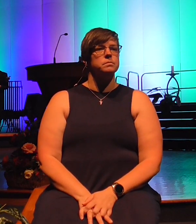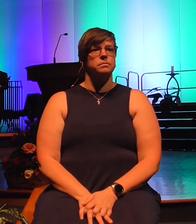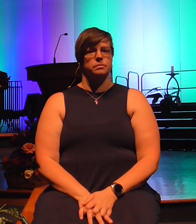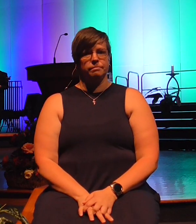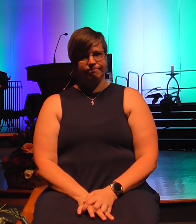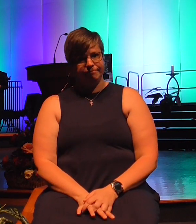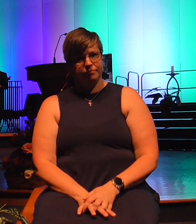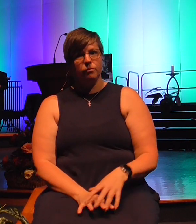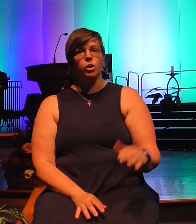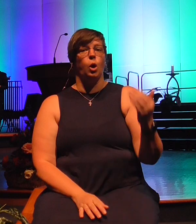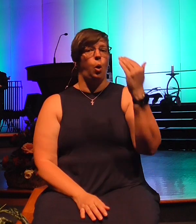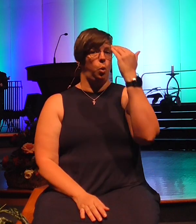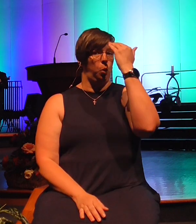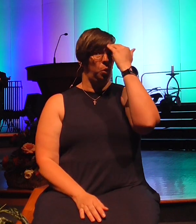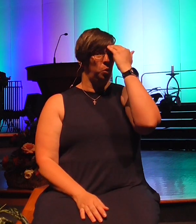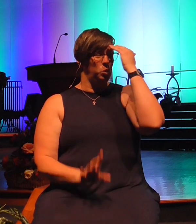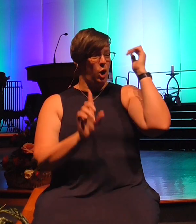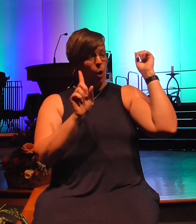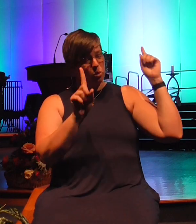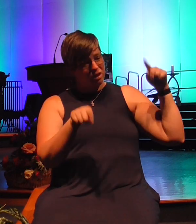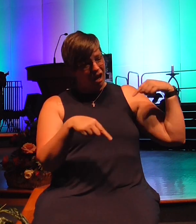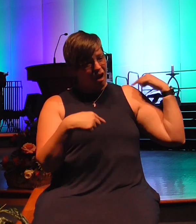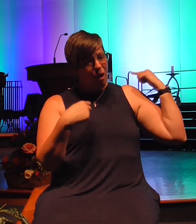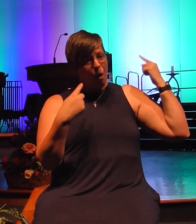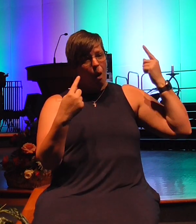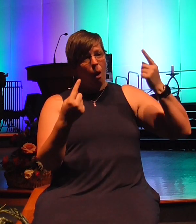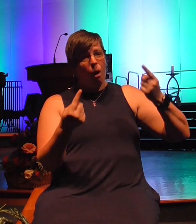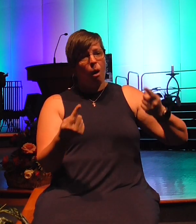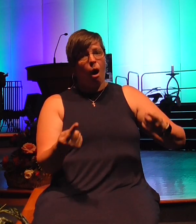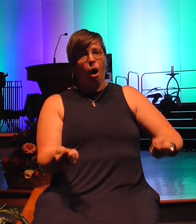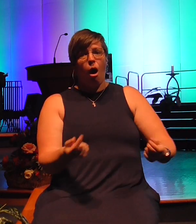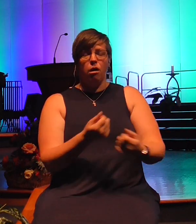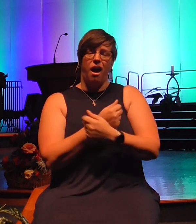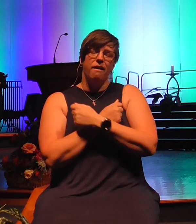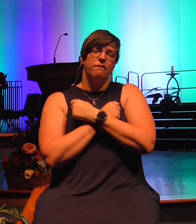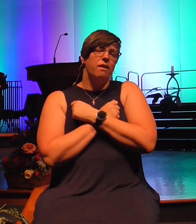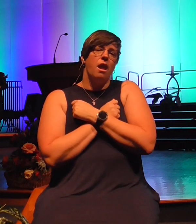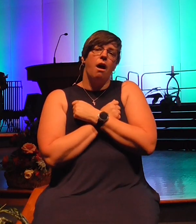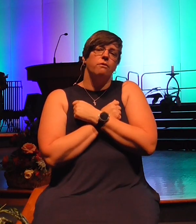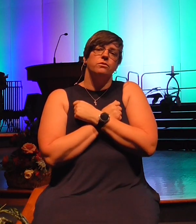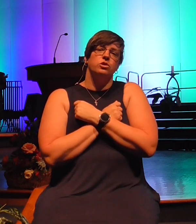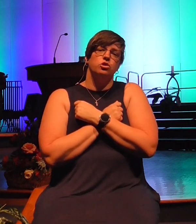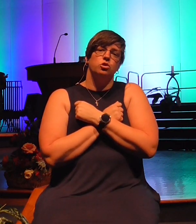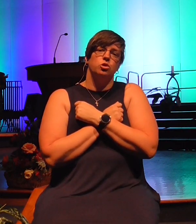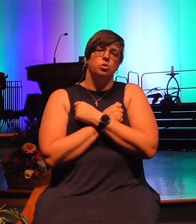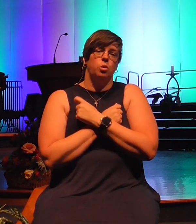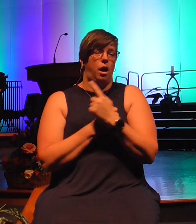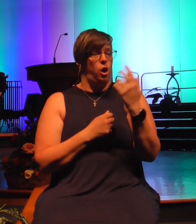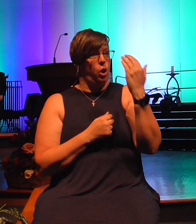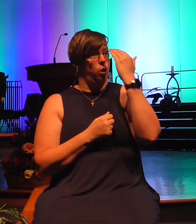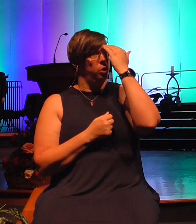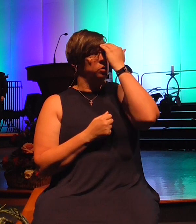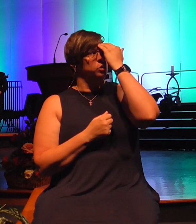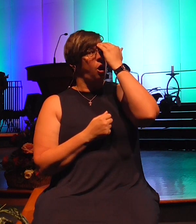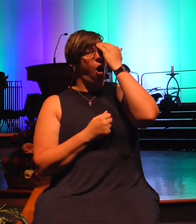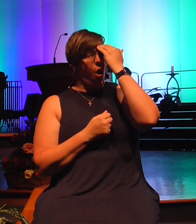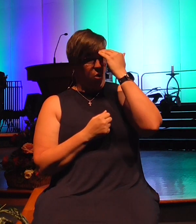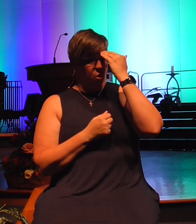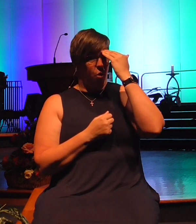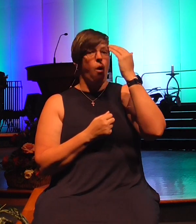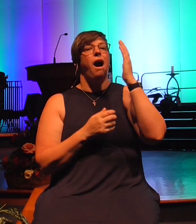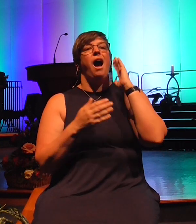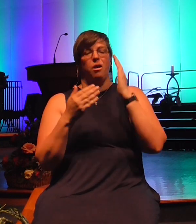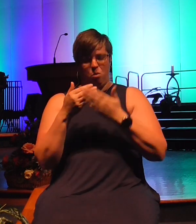Who knows how long I've loved you? You know